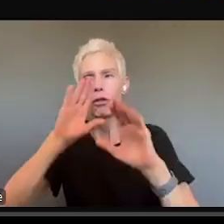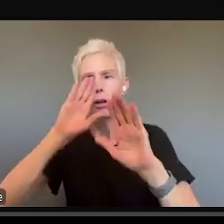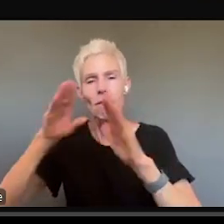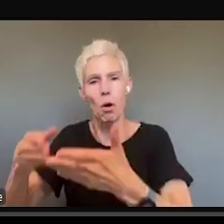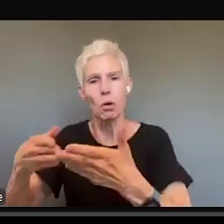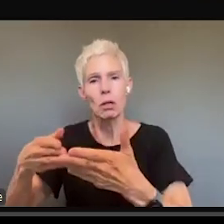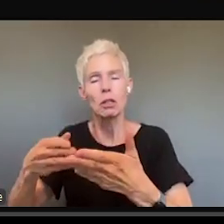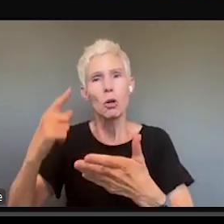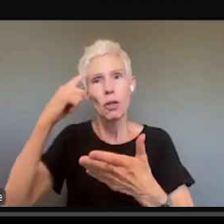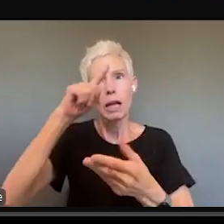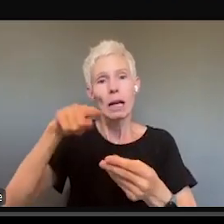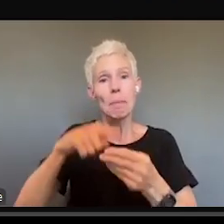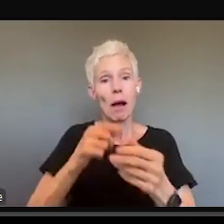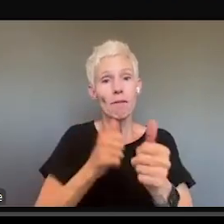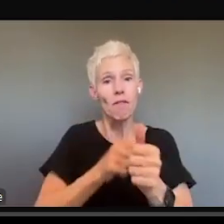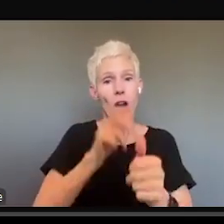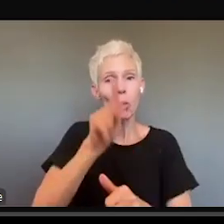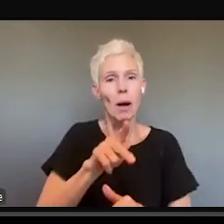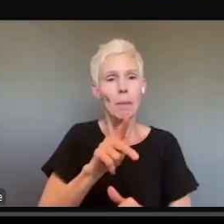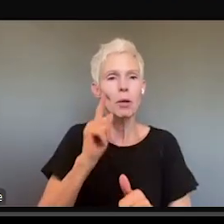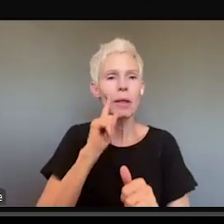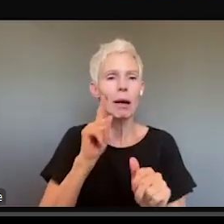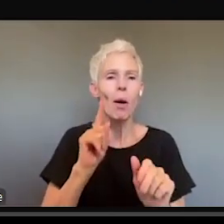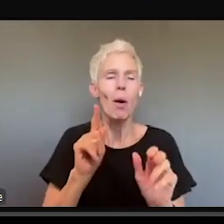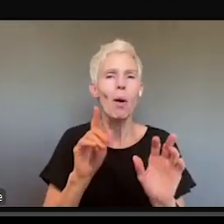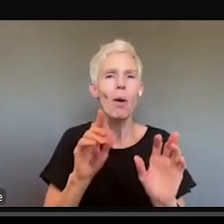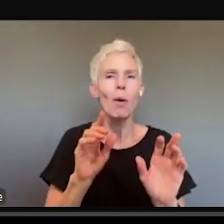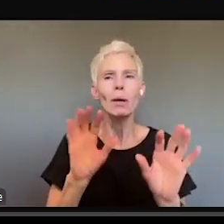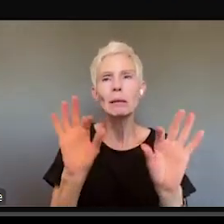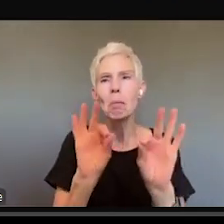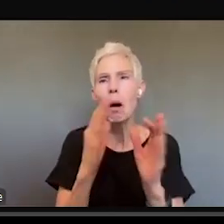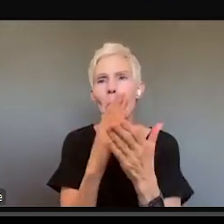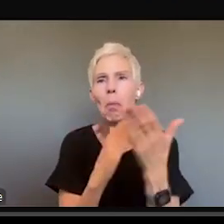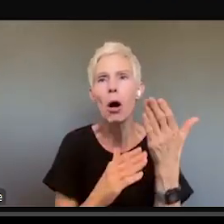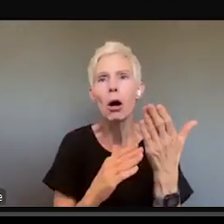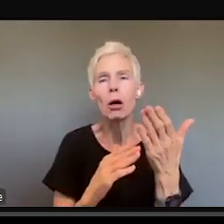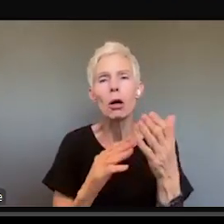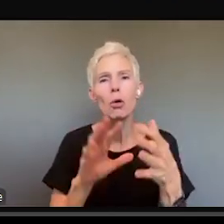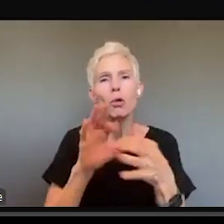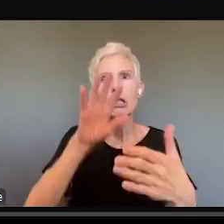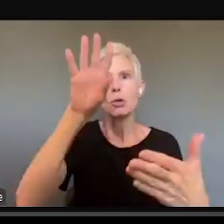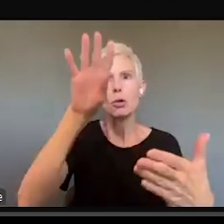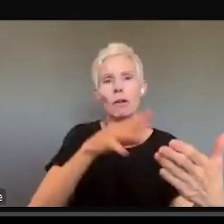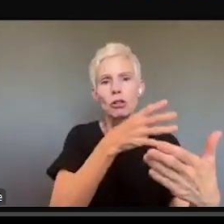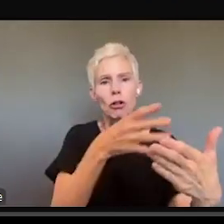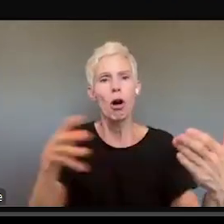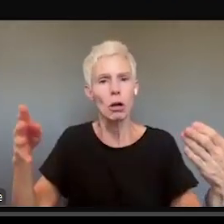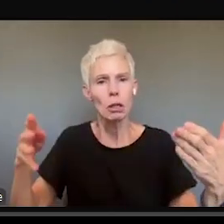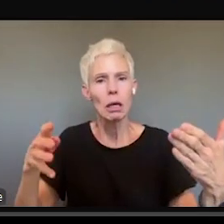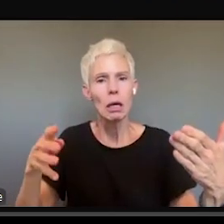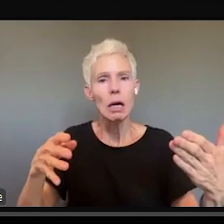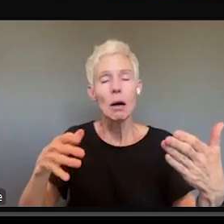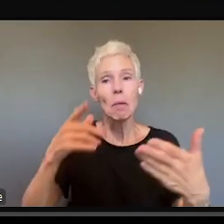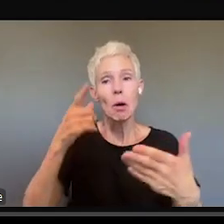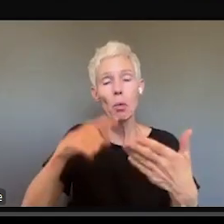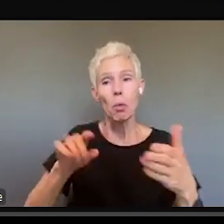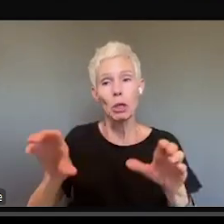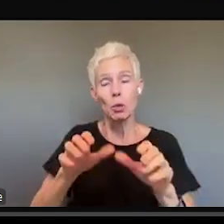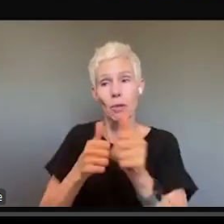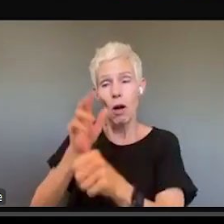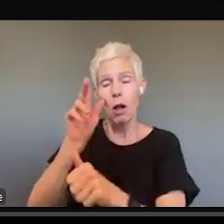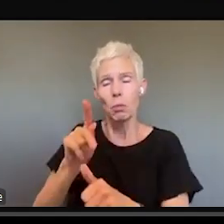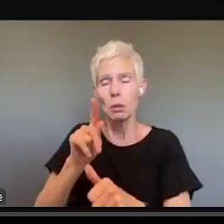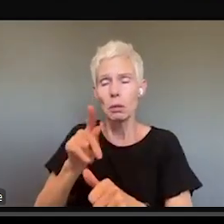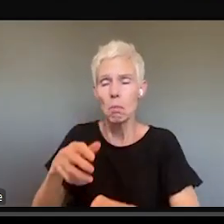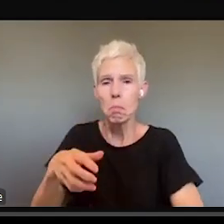follow-up, it may look like a small piece on a flow chart, but in practice, it's one of the most powerful tools we have.